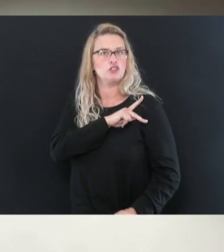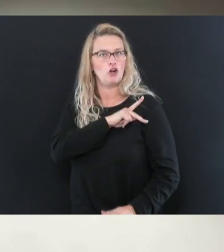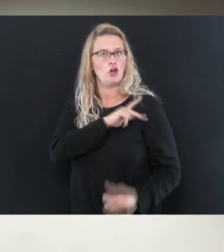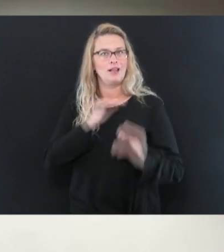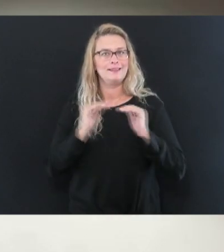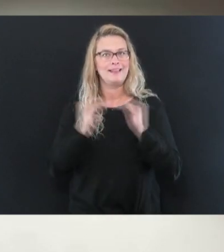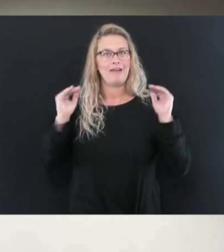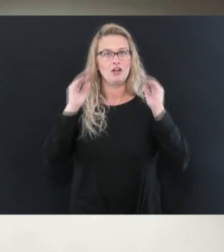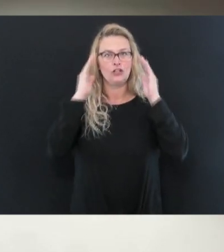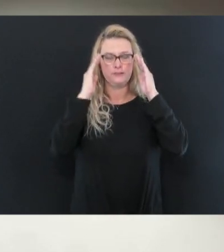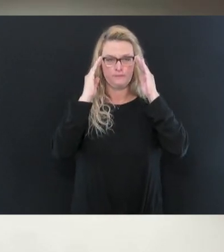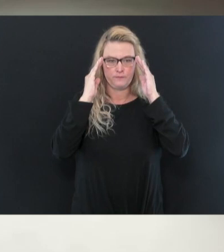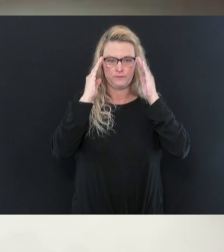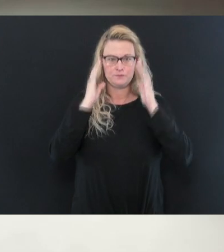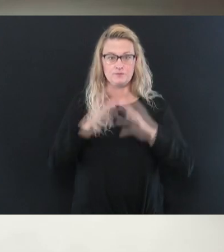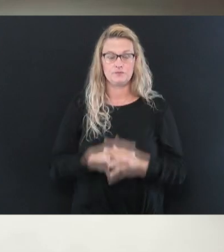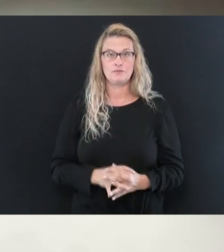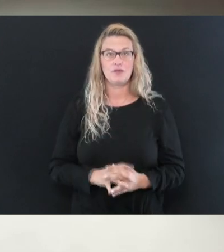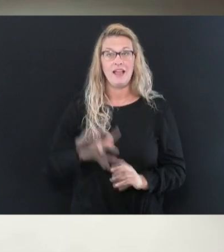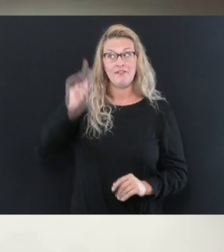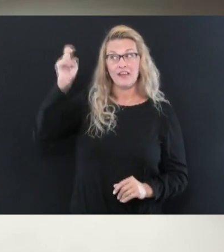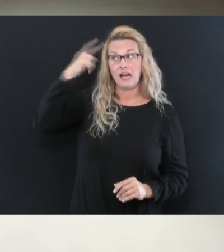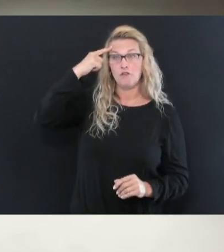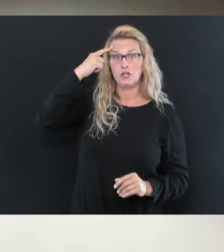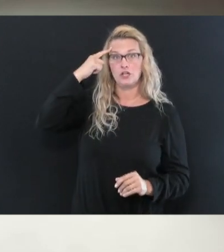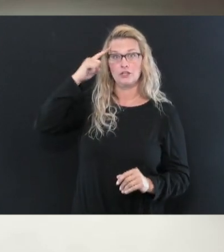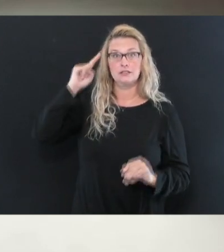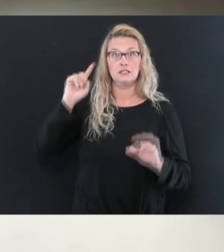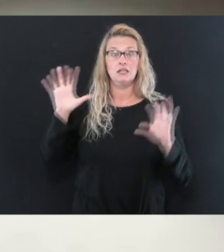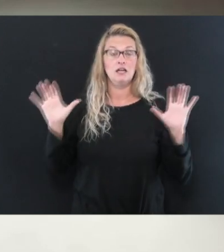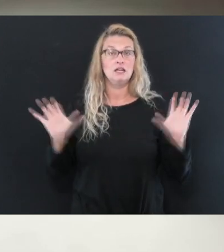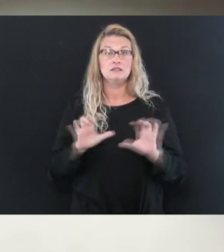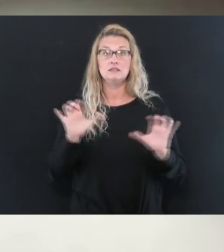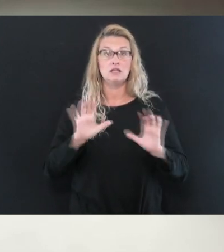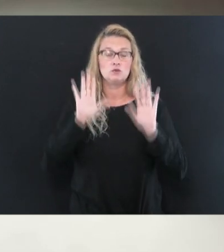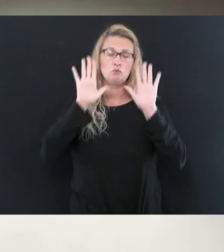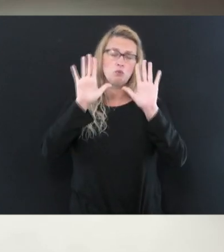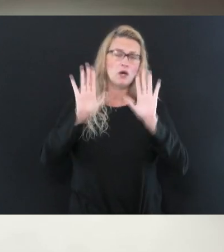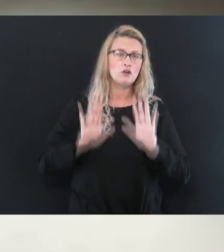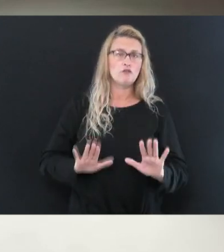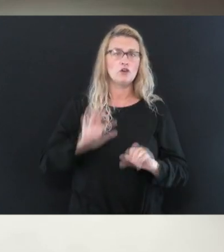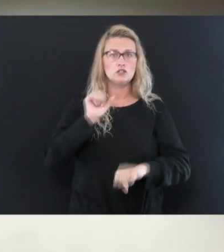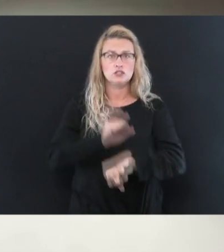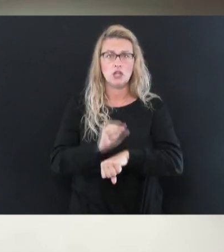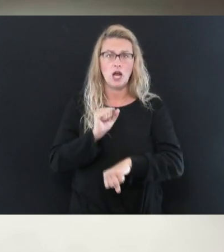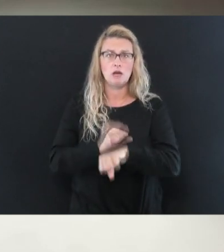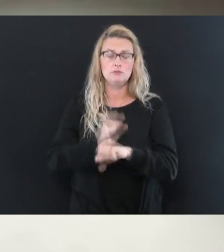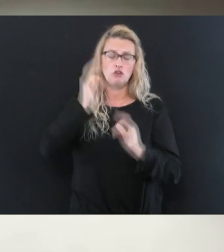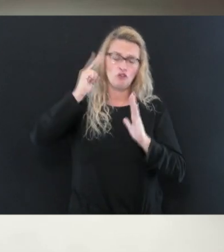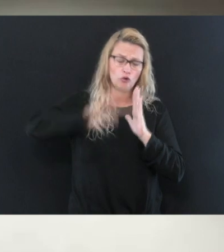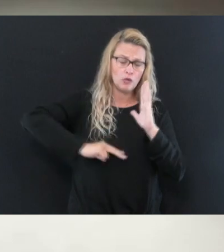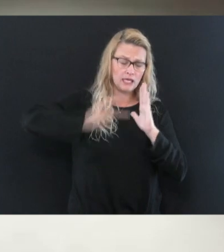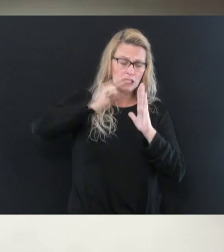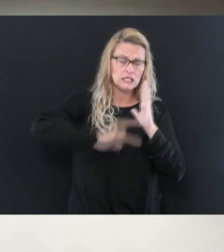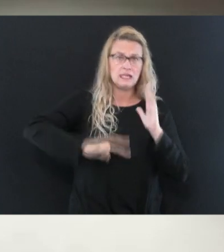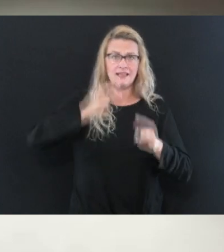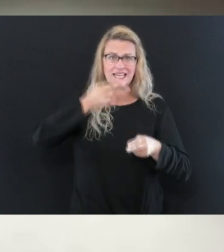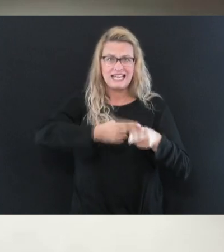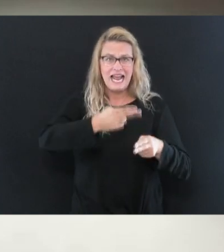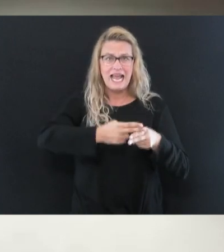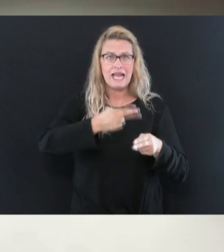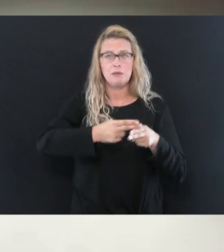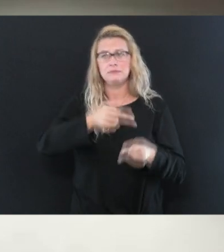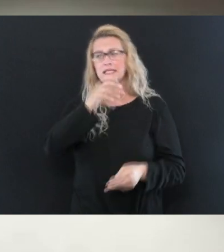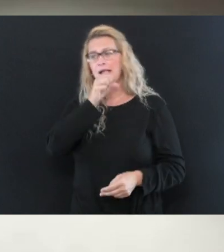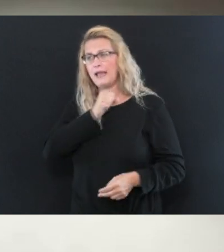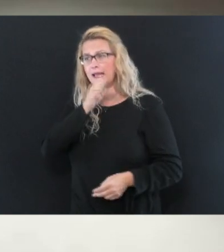to do an exceptional job of making sure that we read the names and the ages and the counties of the